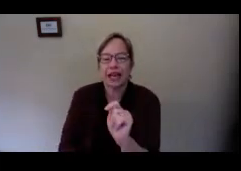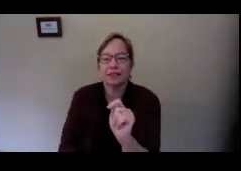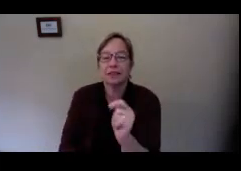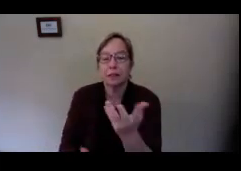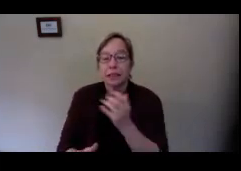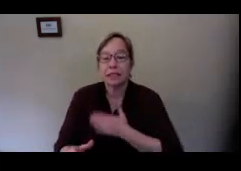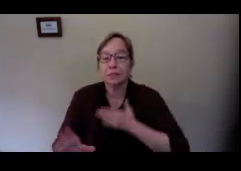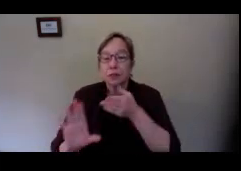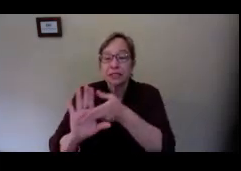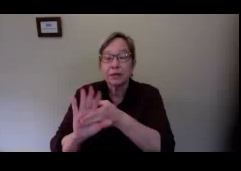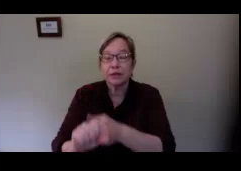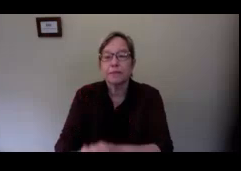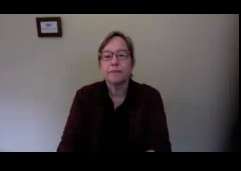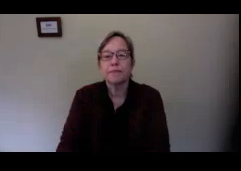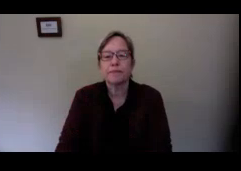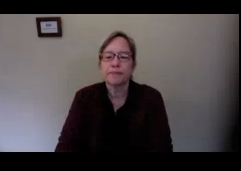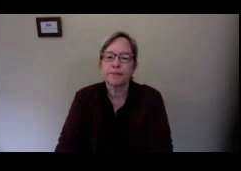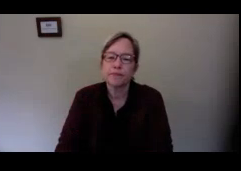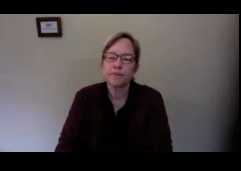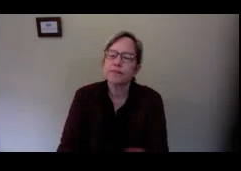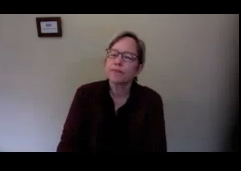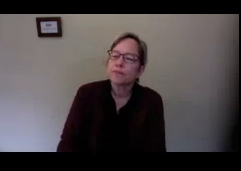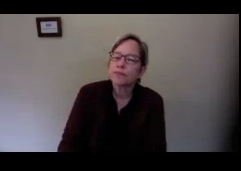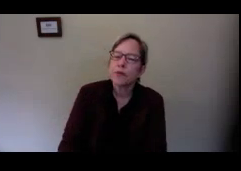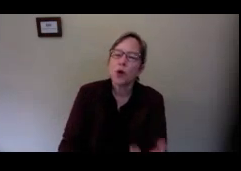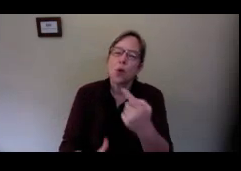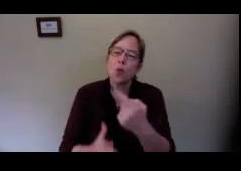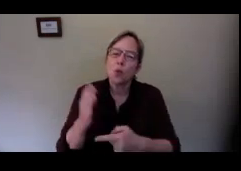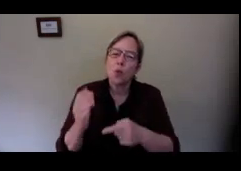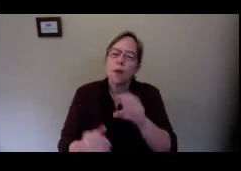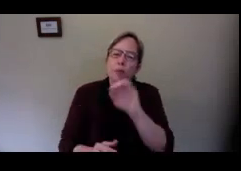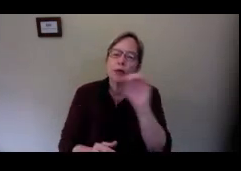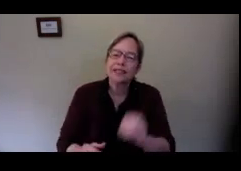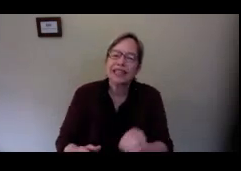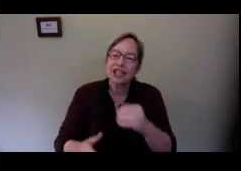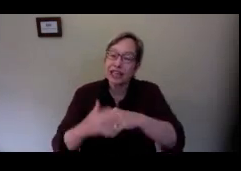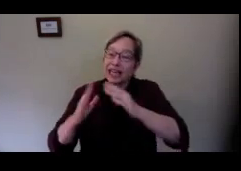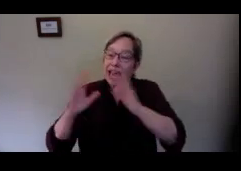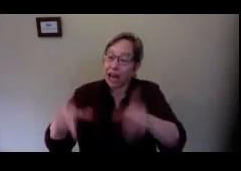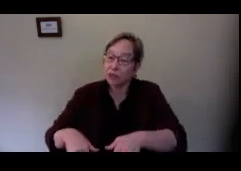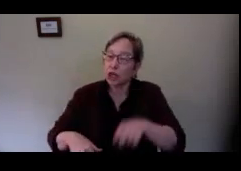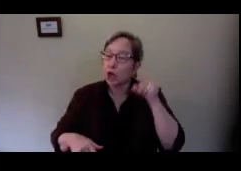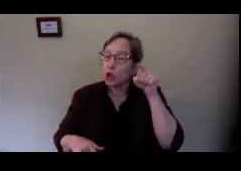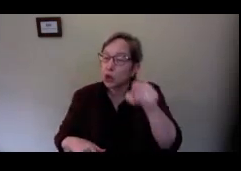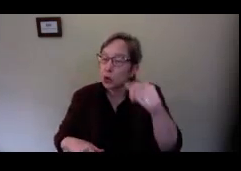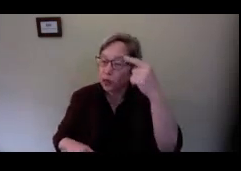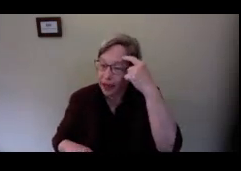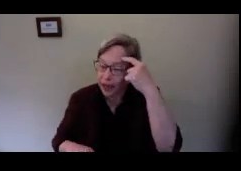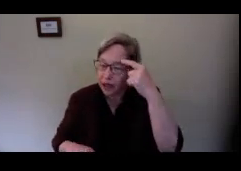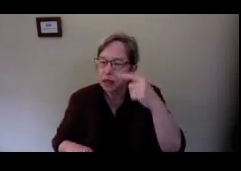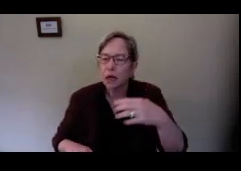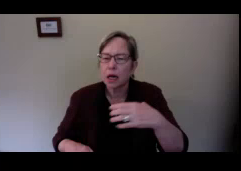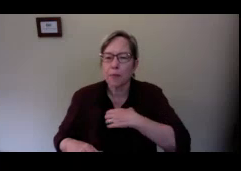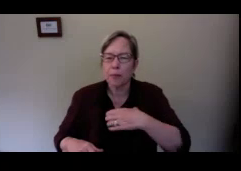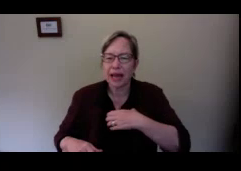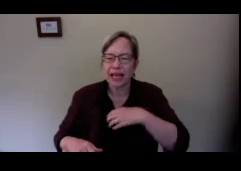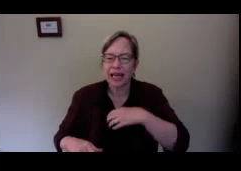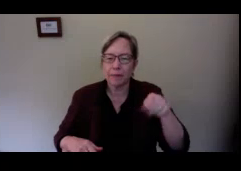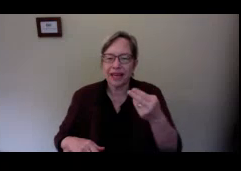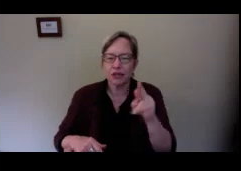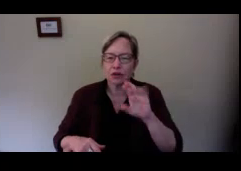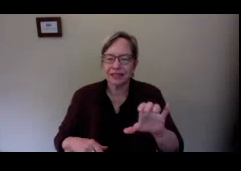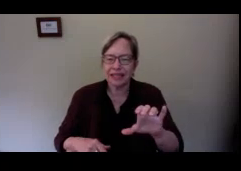participate. What percentage in housing do you think the complaints PHRC receives